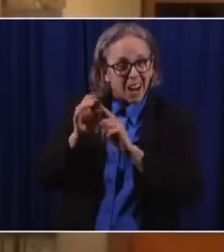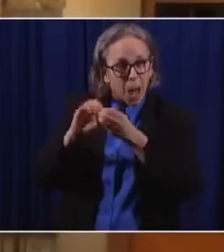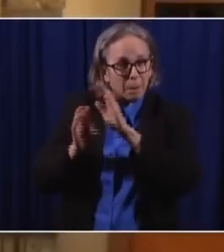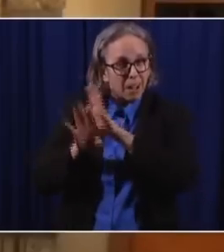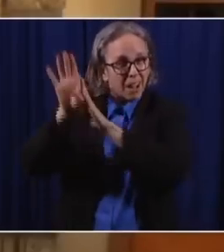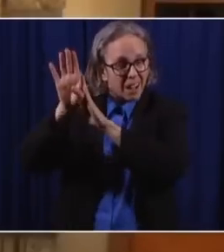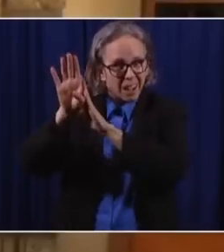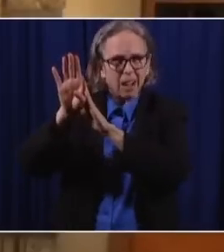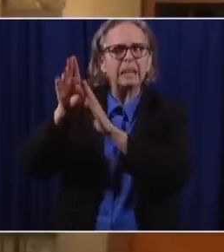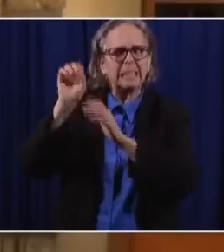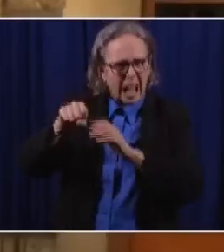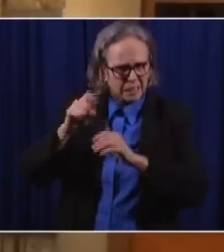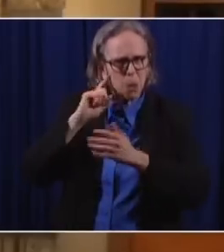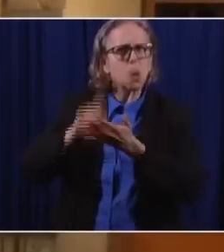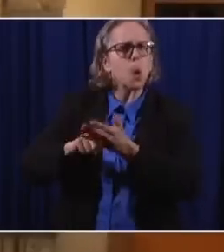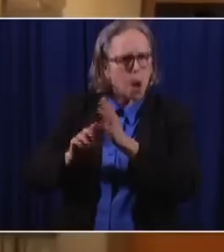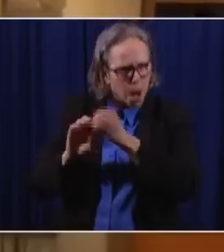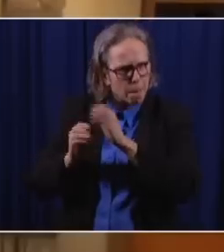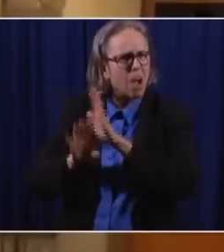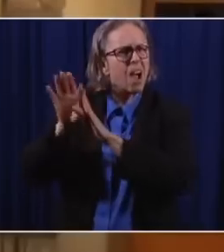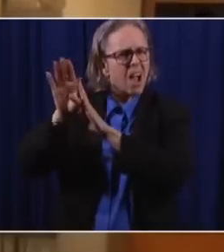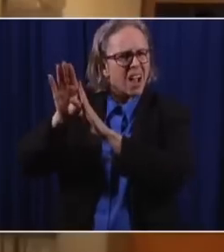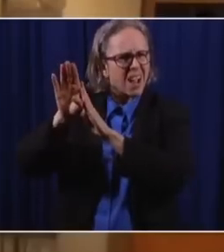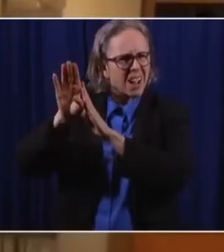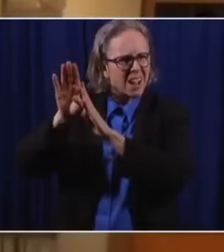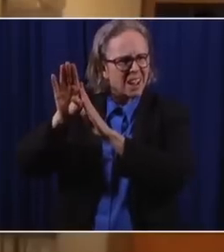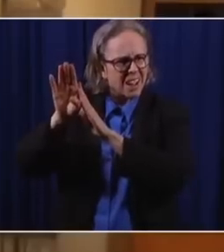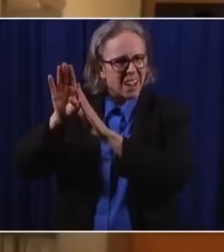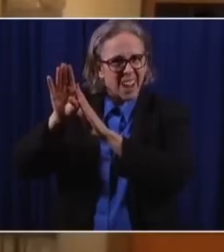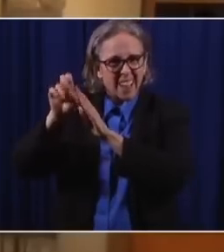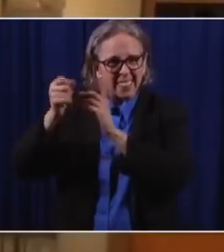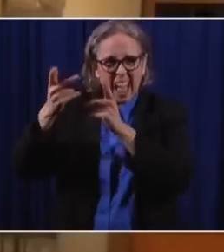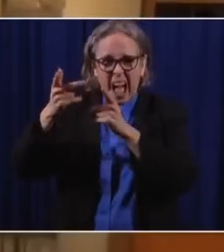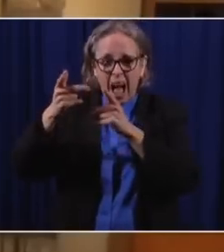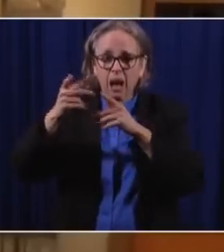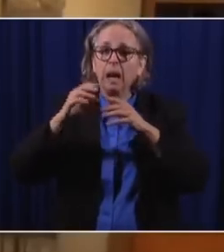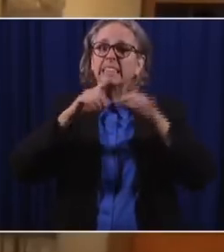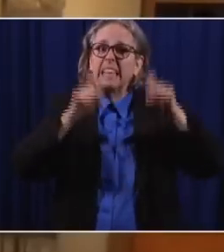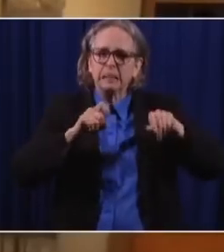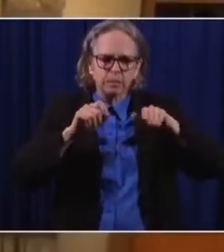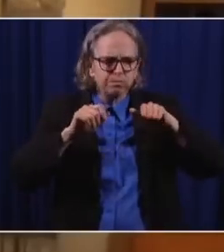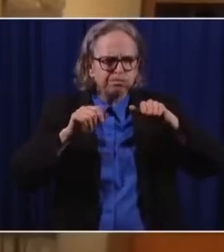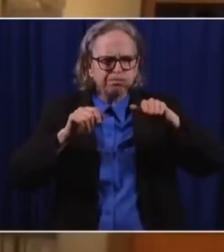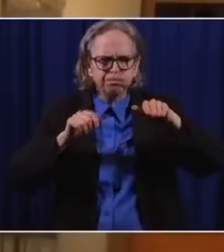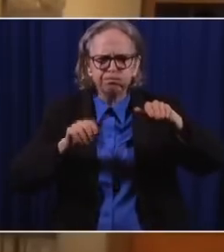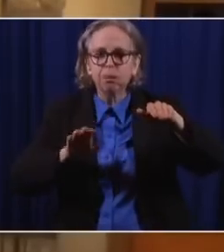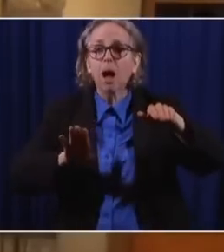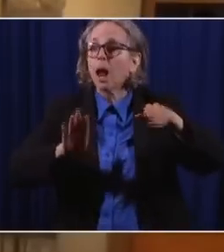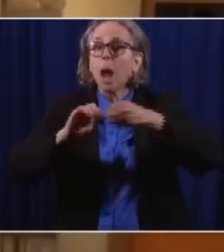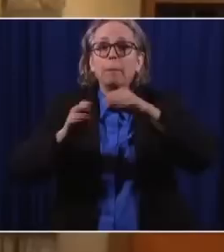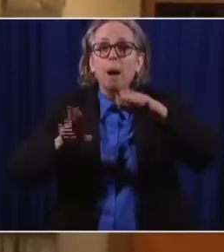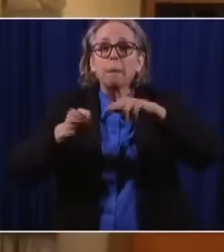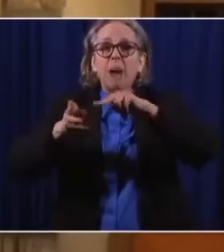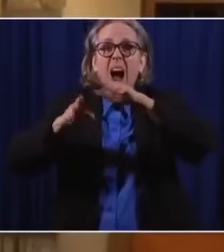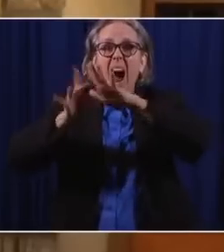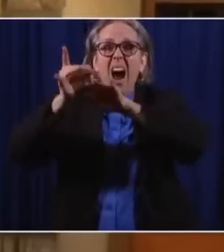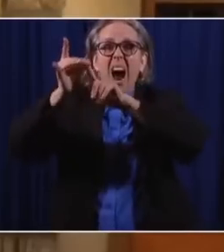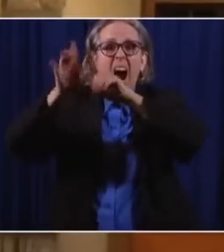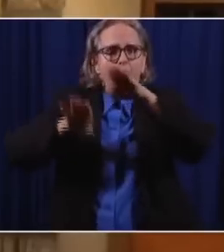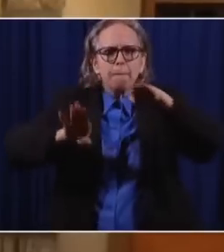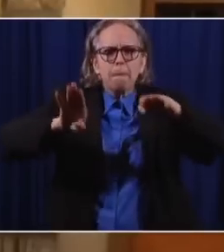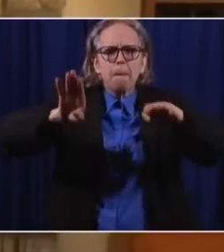our case data has increased at a much higher rate than our testing has. So take a look at